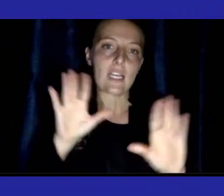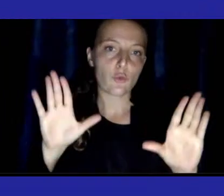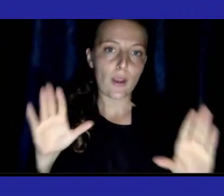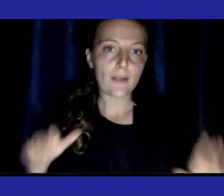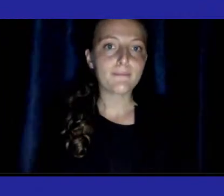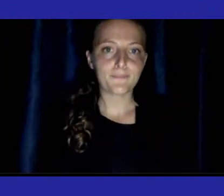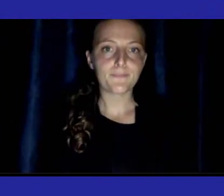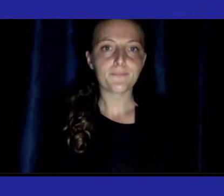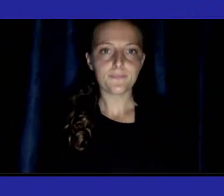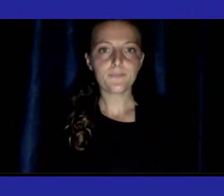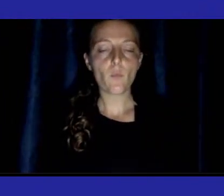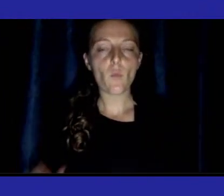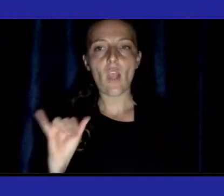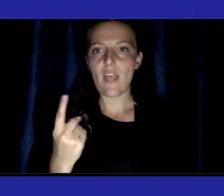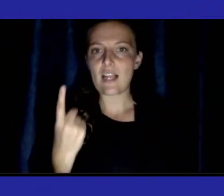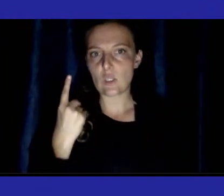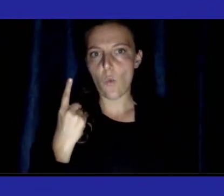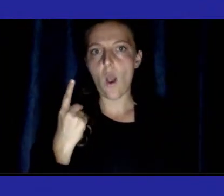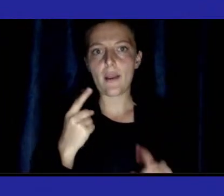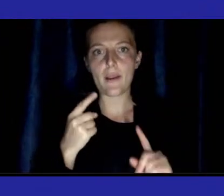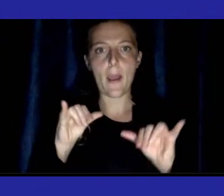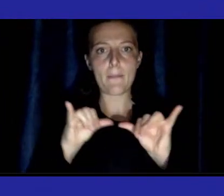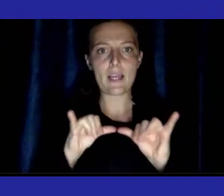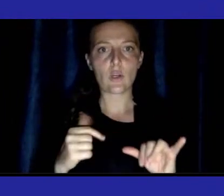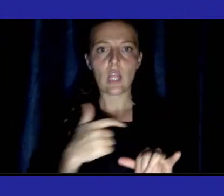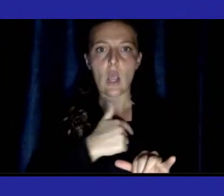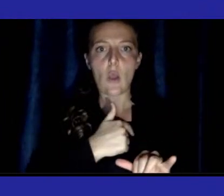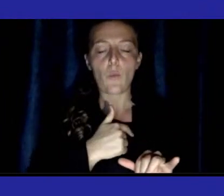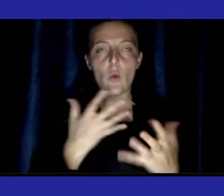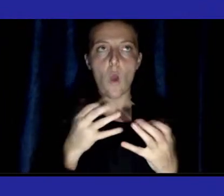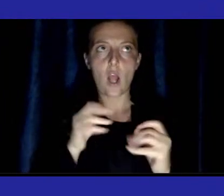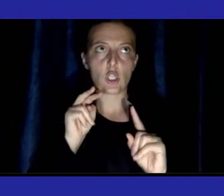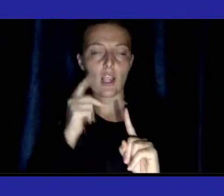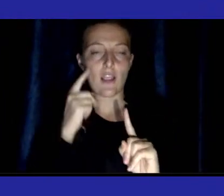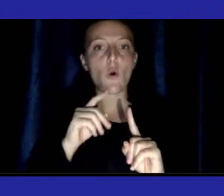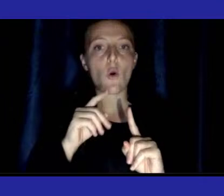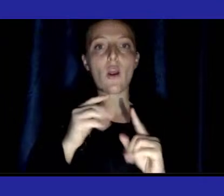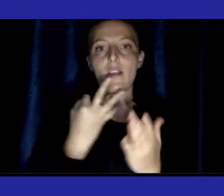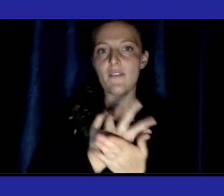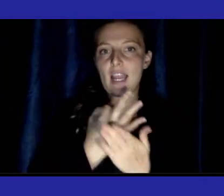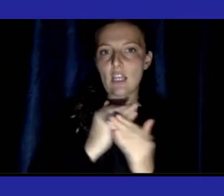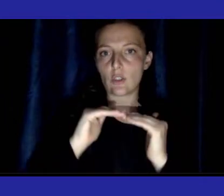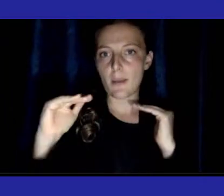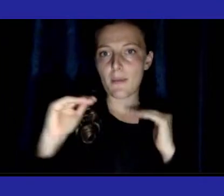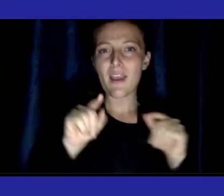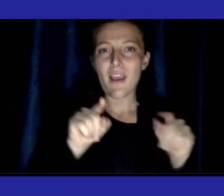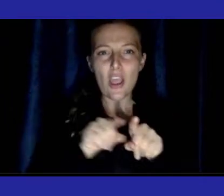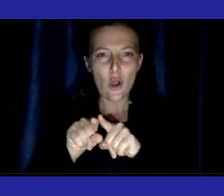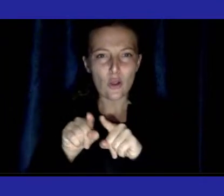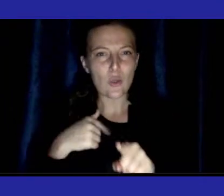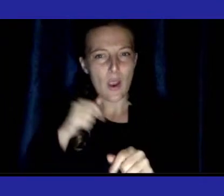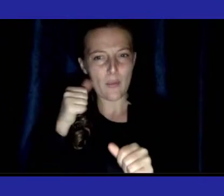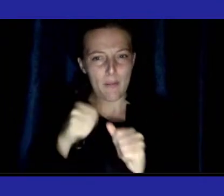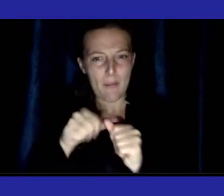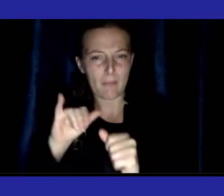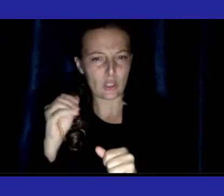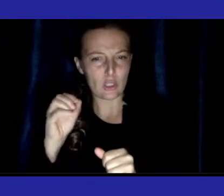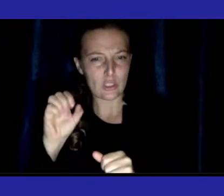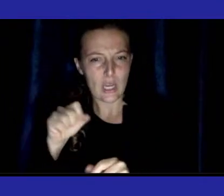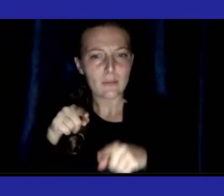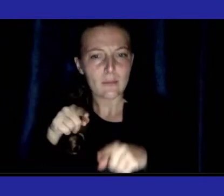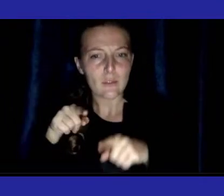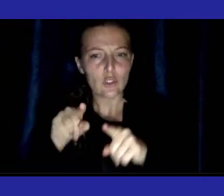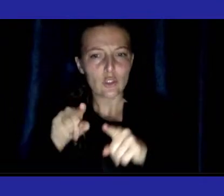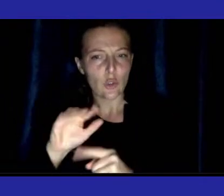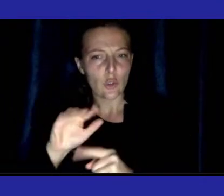look at for the financial sustainability. And James, I remember during COVID, some of this was very, very high just because of the nature of our